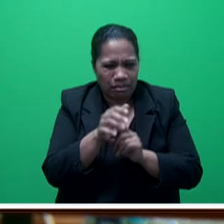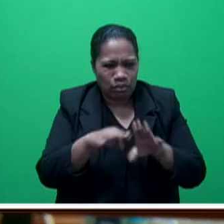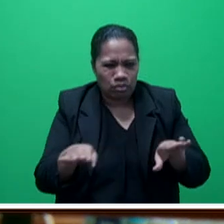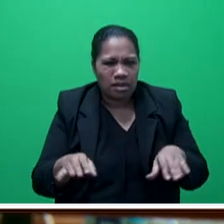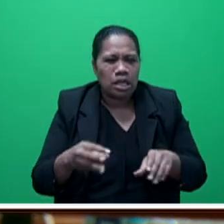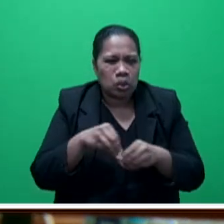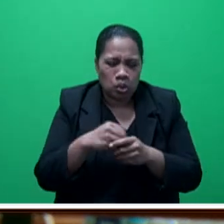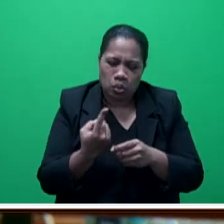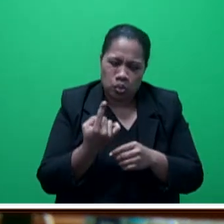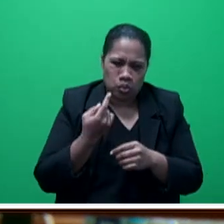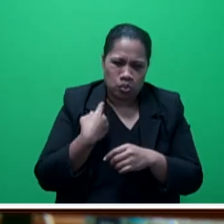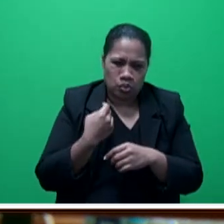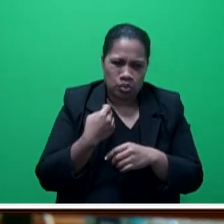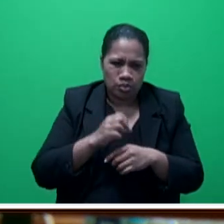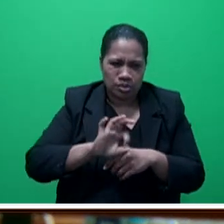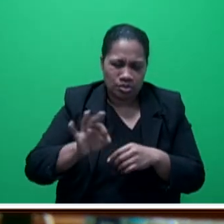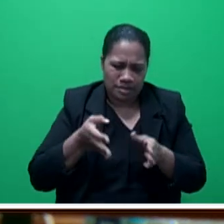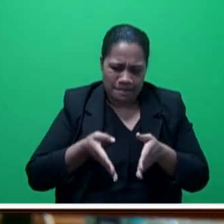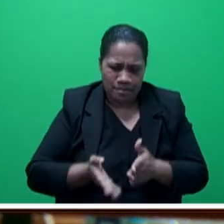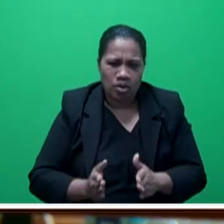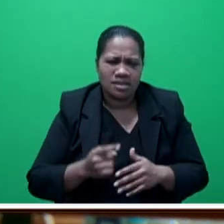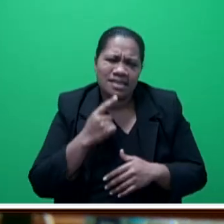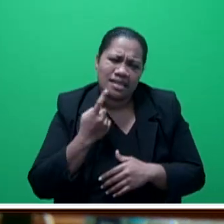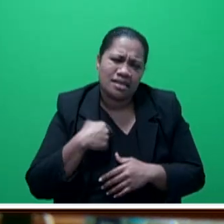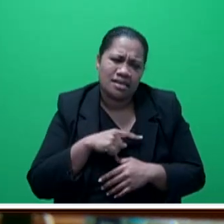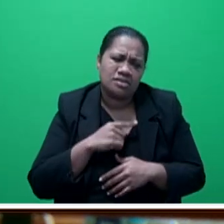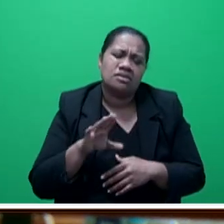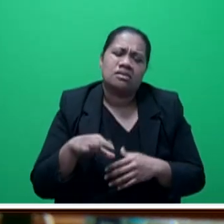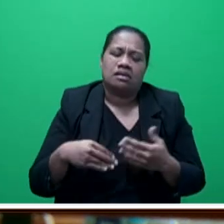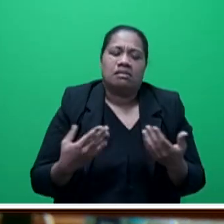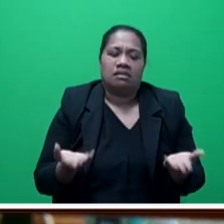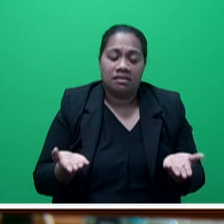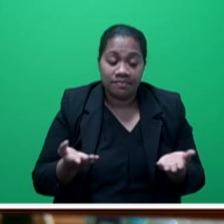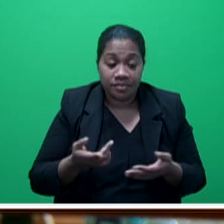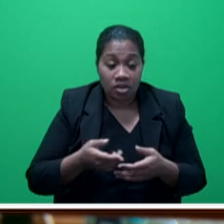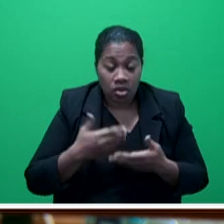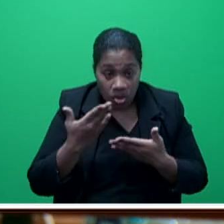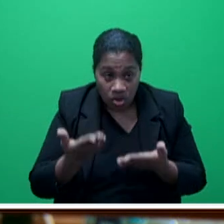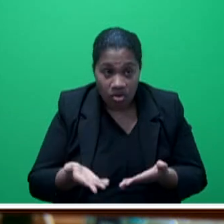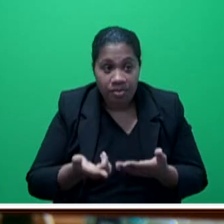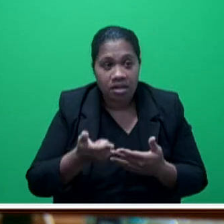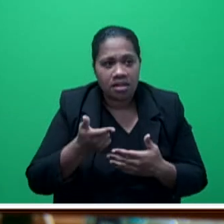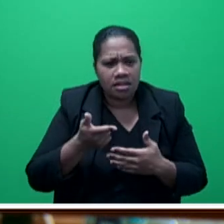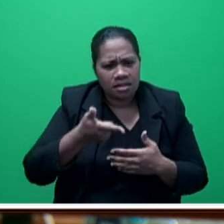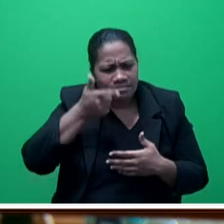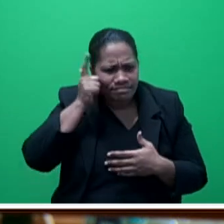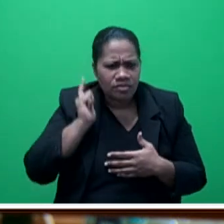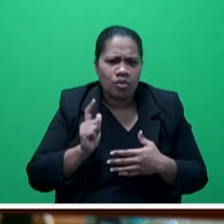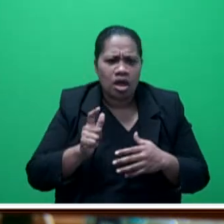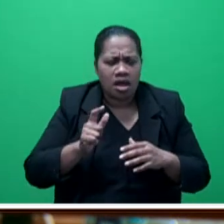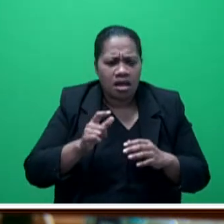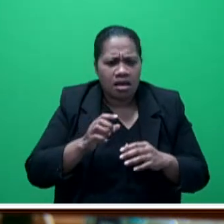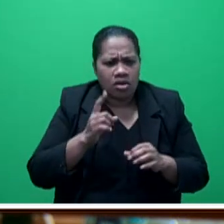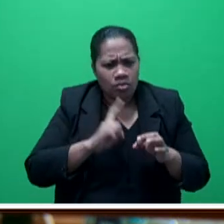born, tells us what she is made of. Honourable Keringere Tambua questioned whether AG was a true leader and a servant